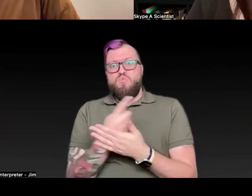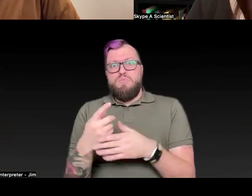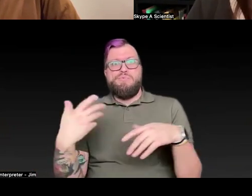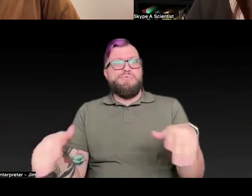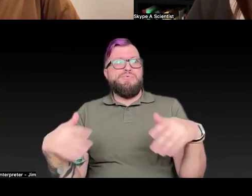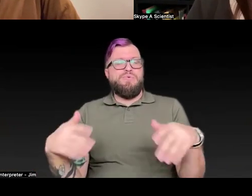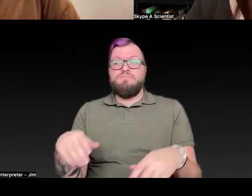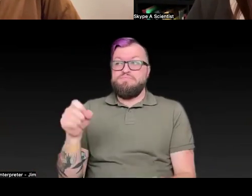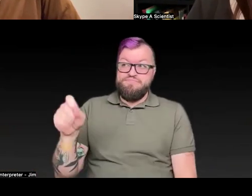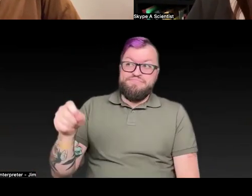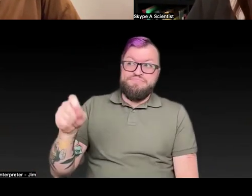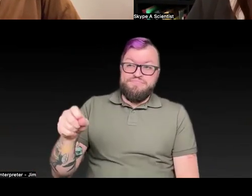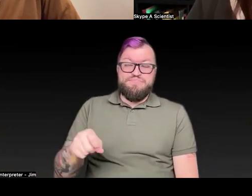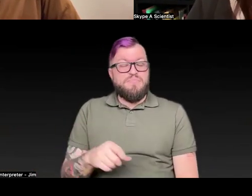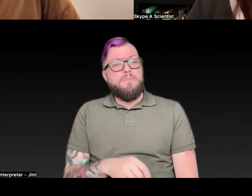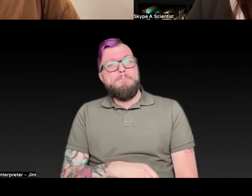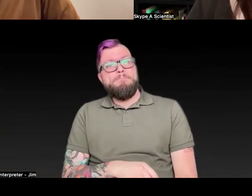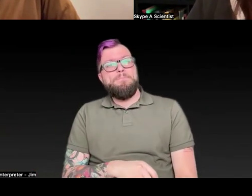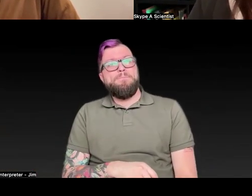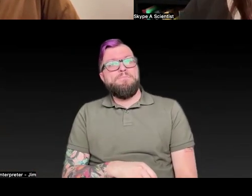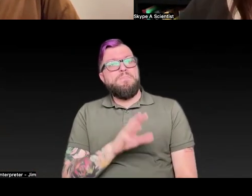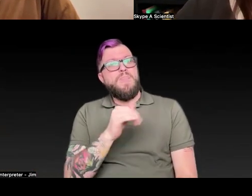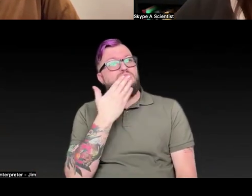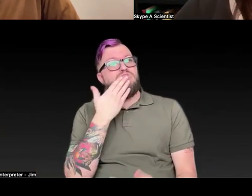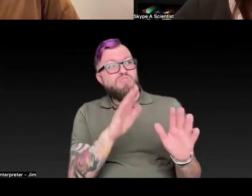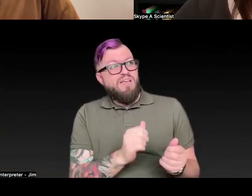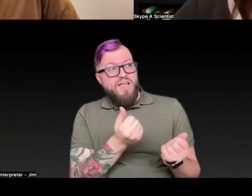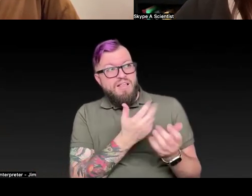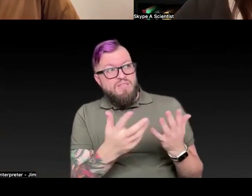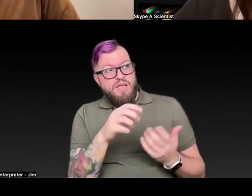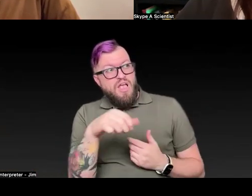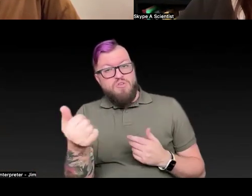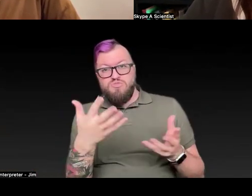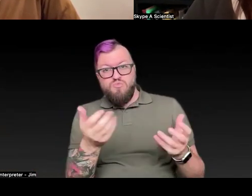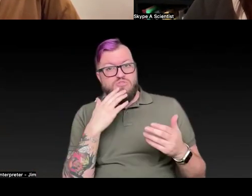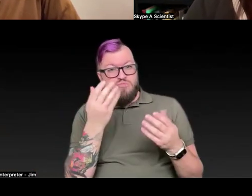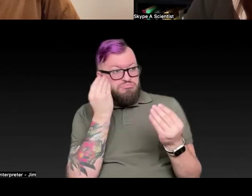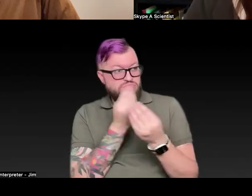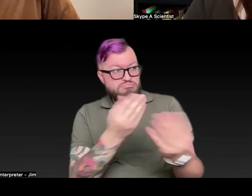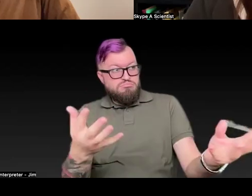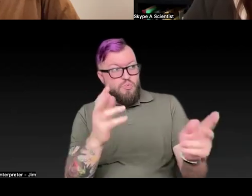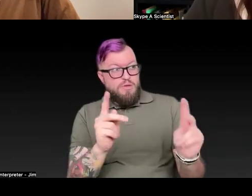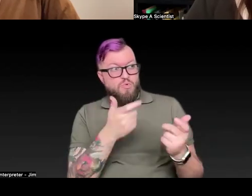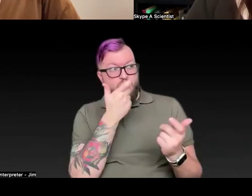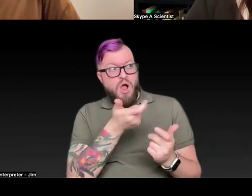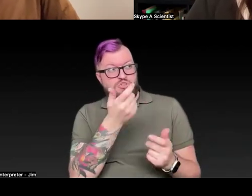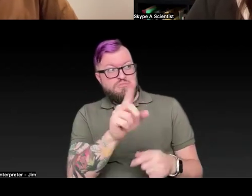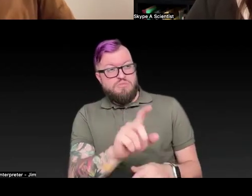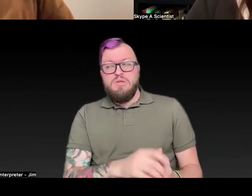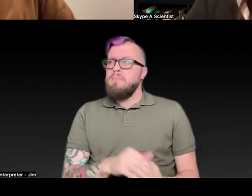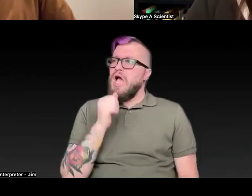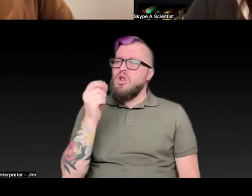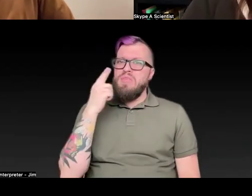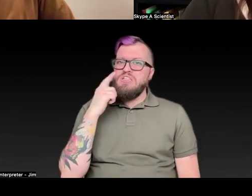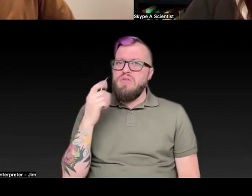sure. Big month maybe for maps. Okay, well that was really great. Is there anything else you'd like to share with everybody watching? I don't think so. I